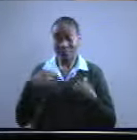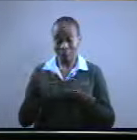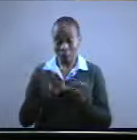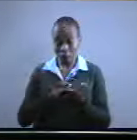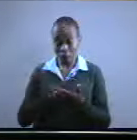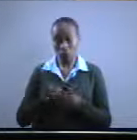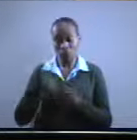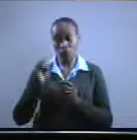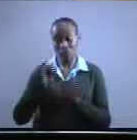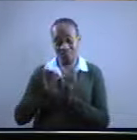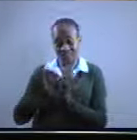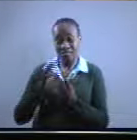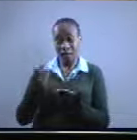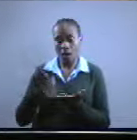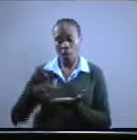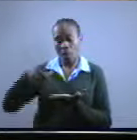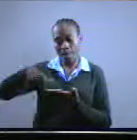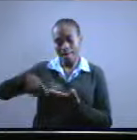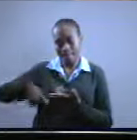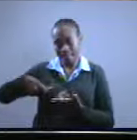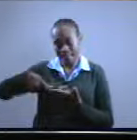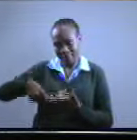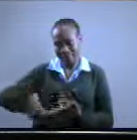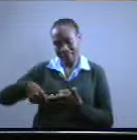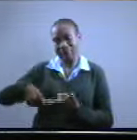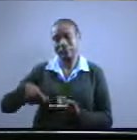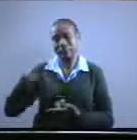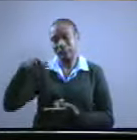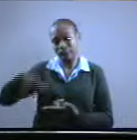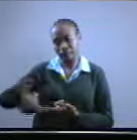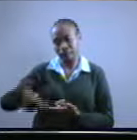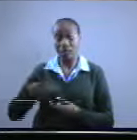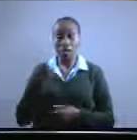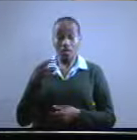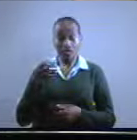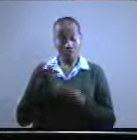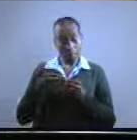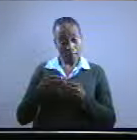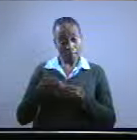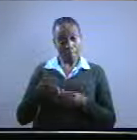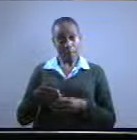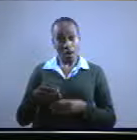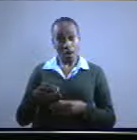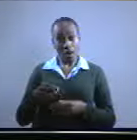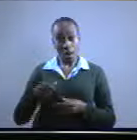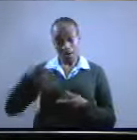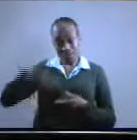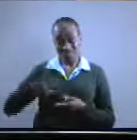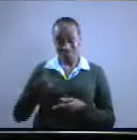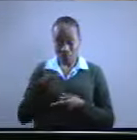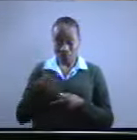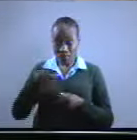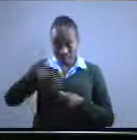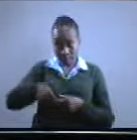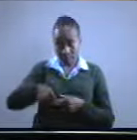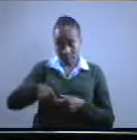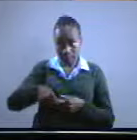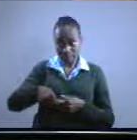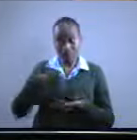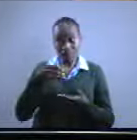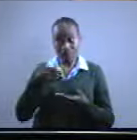their vote by pressing the appropriate button. If a member inadvertently presses the wrong button, the member